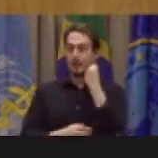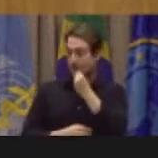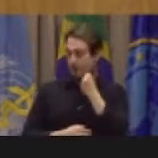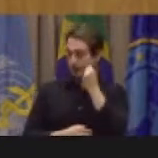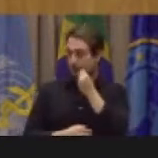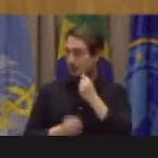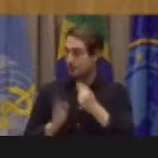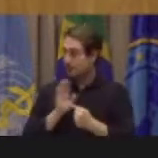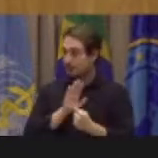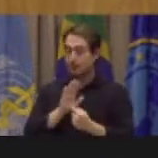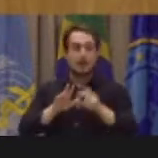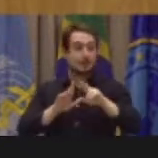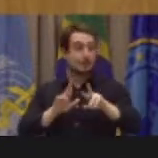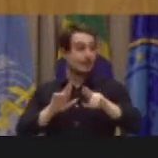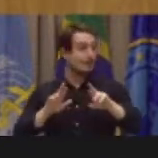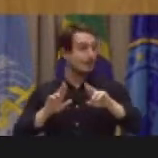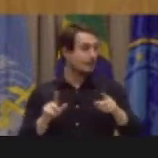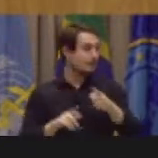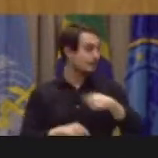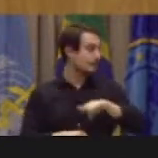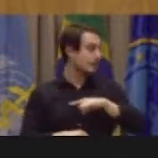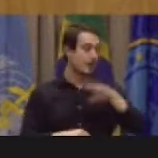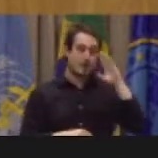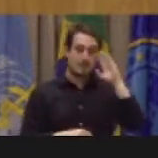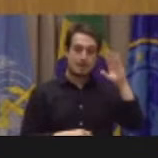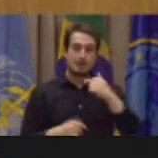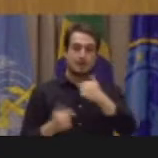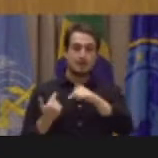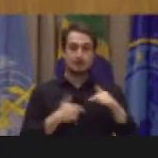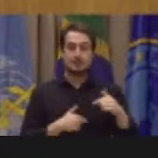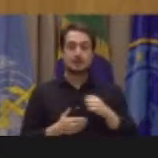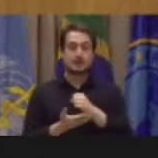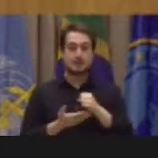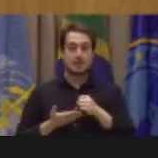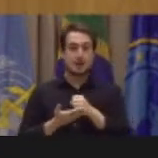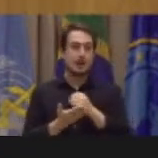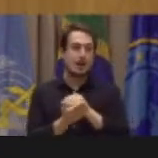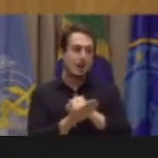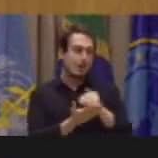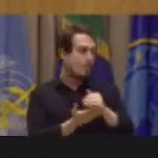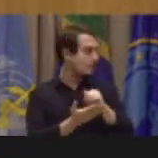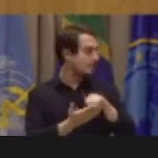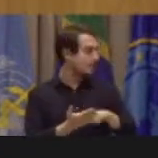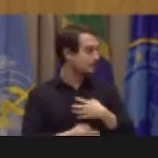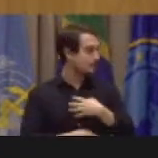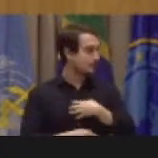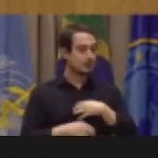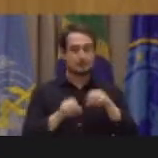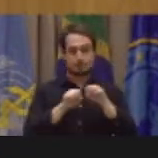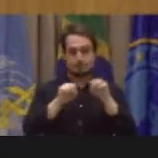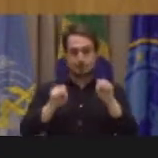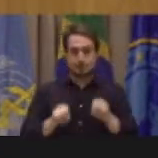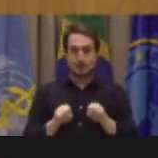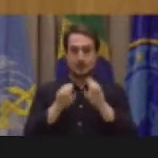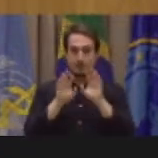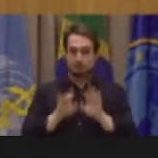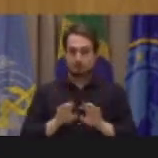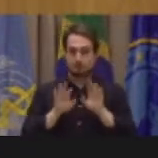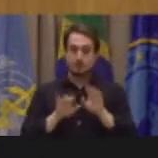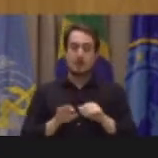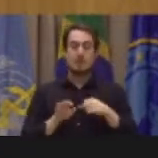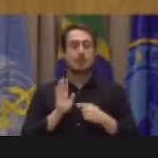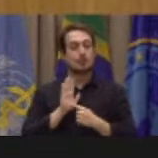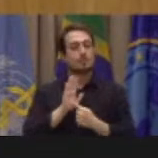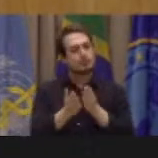experiences and diversities, and especially a work from basis that needs